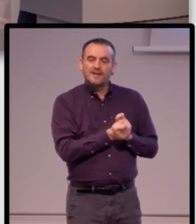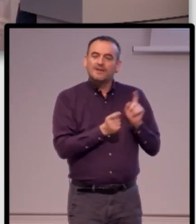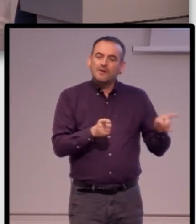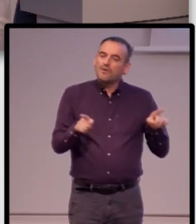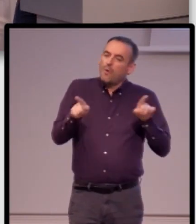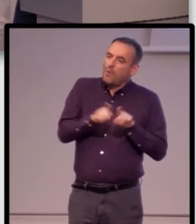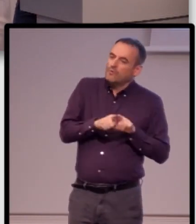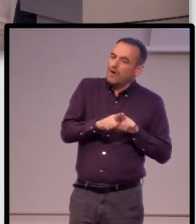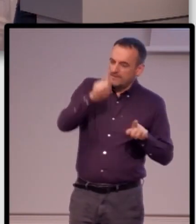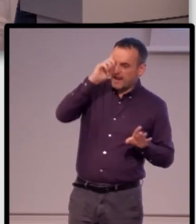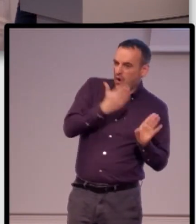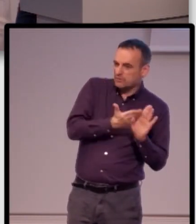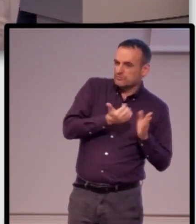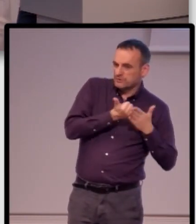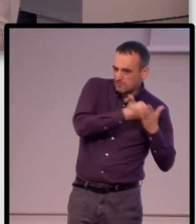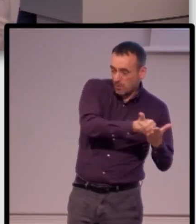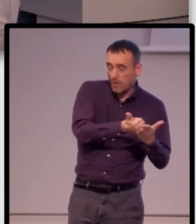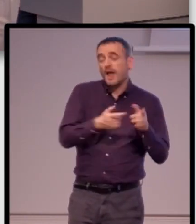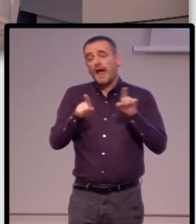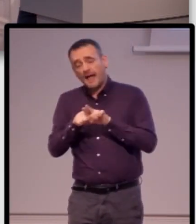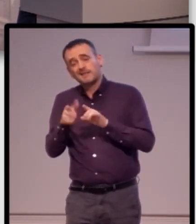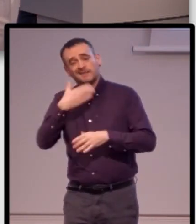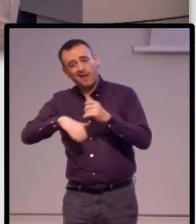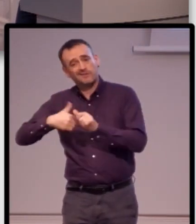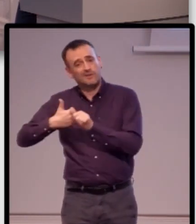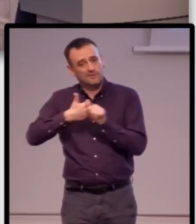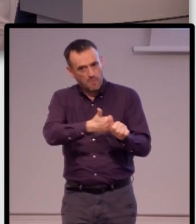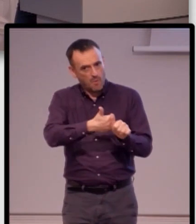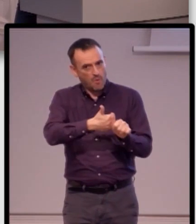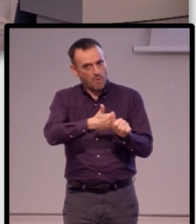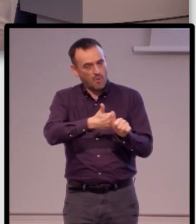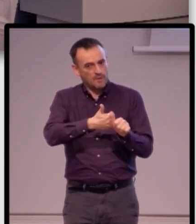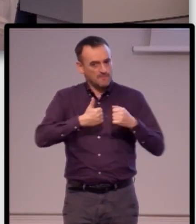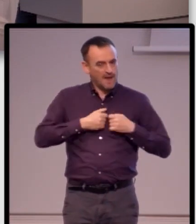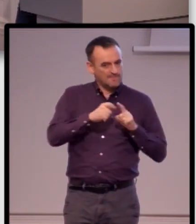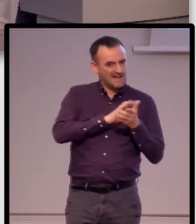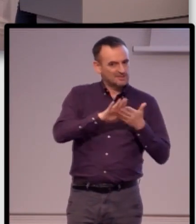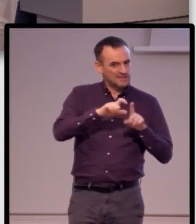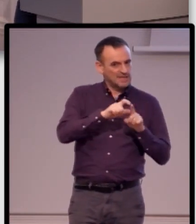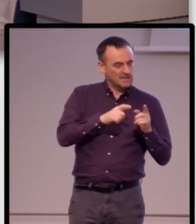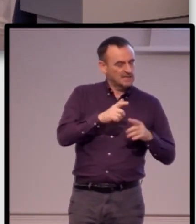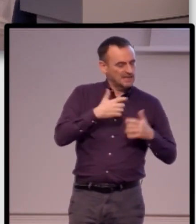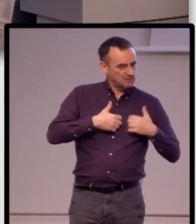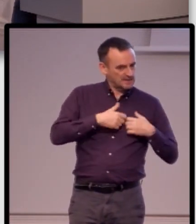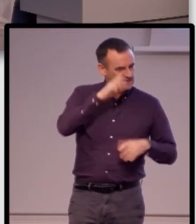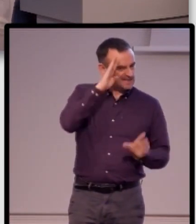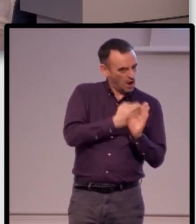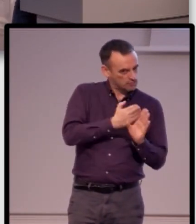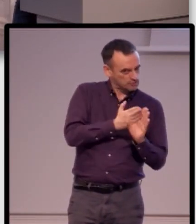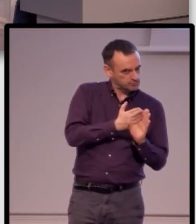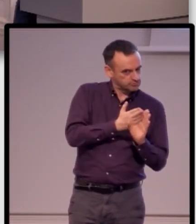scientific and clinical advances, that I'm interested in my PhD. Thank you.